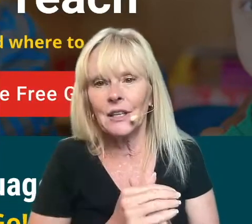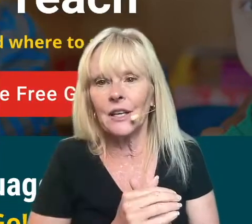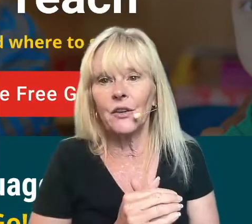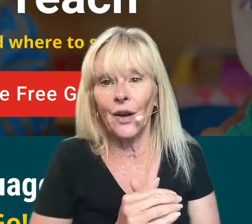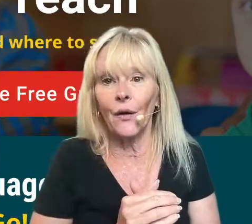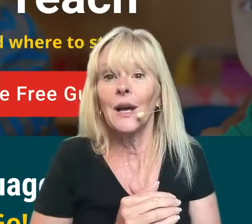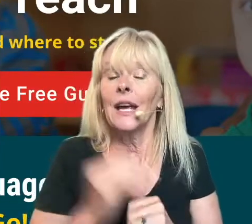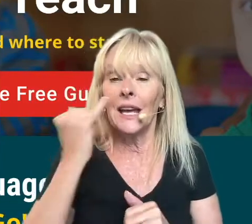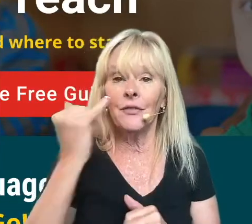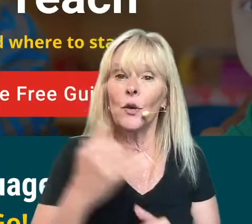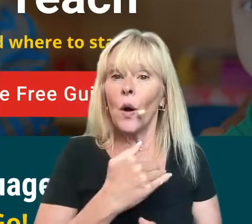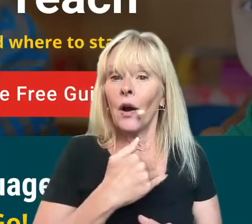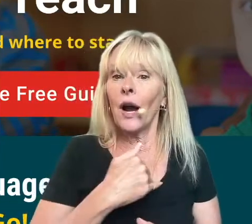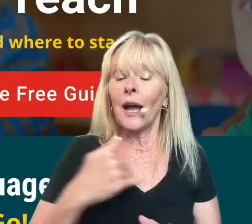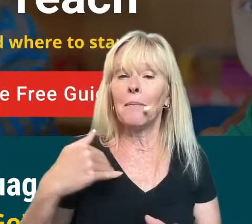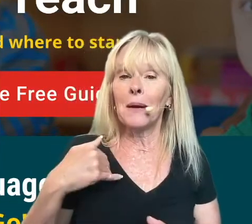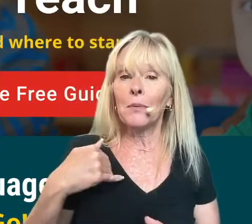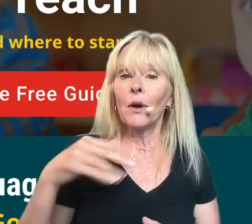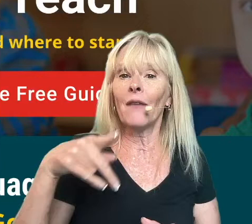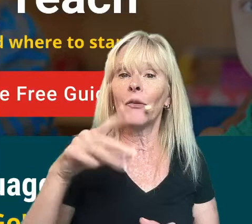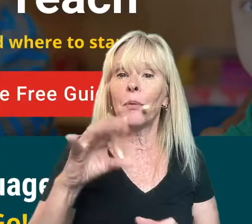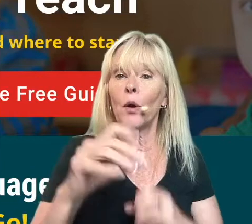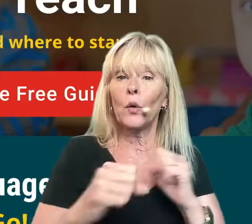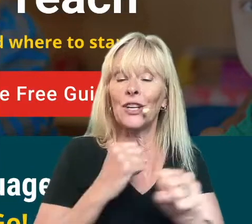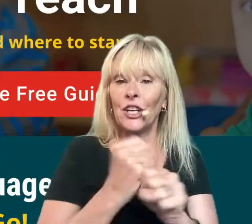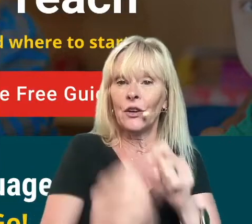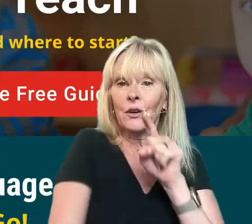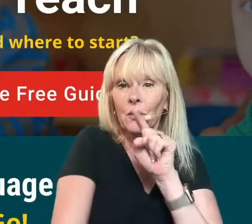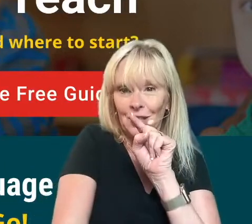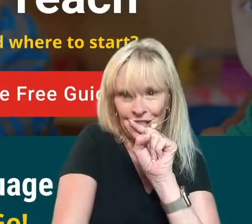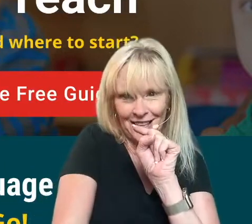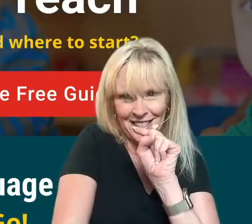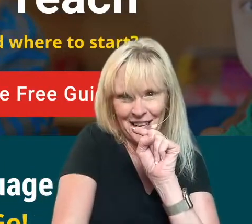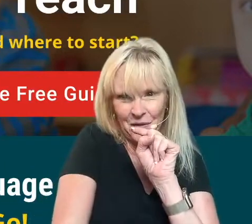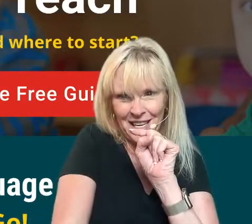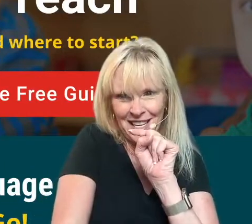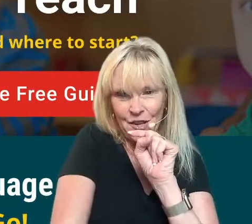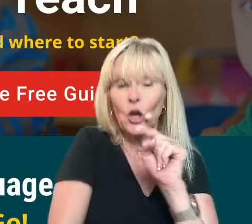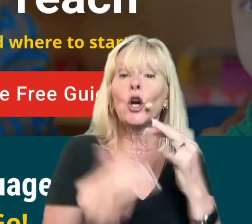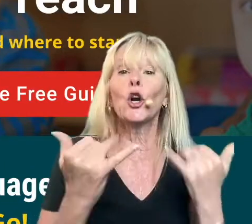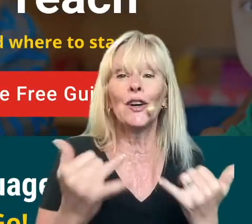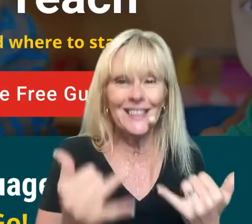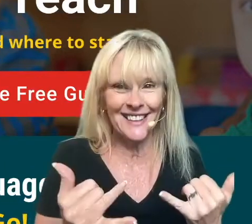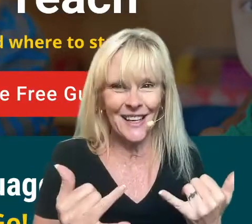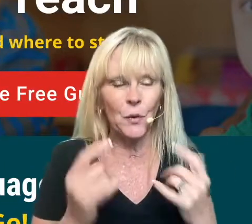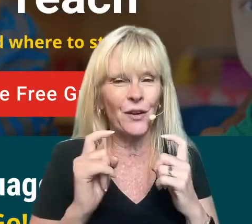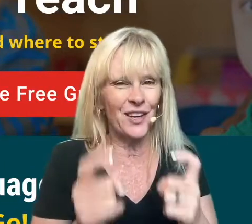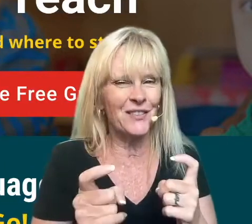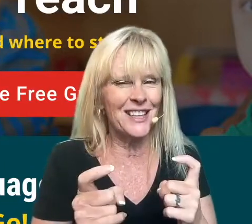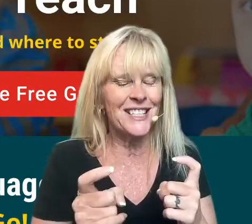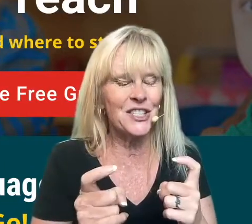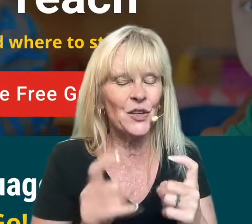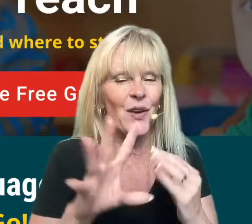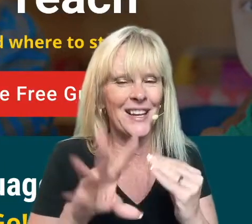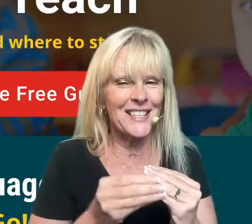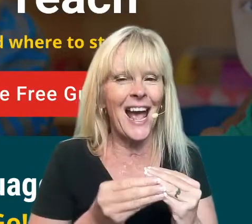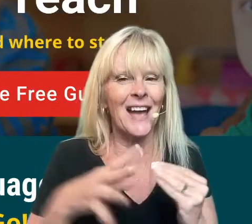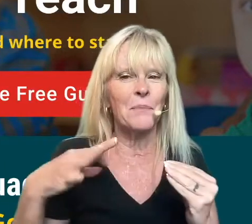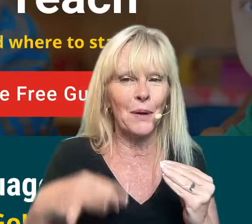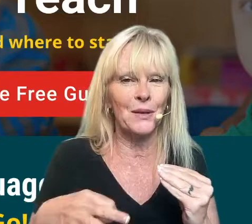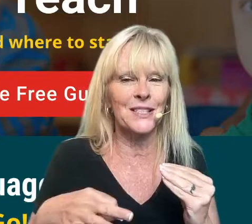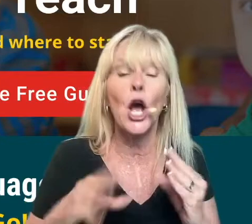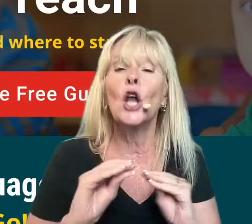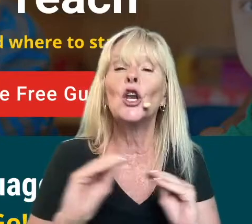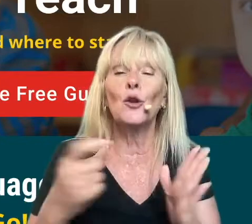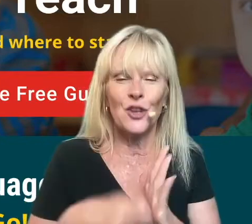just have to let you know, if you are a member of a pro year, check this out right here. Currently, we are giving this to you as an